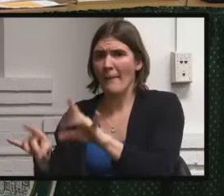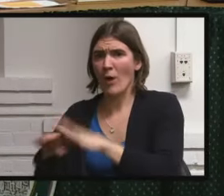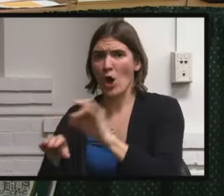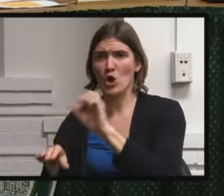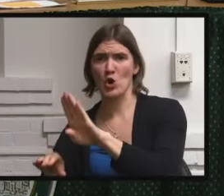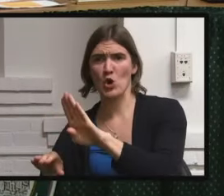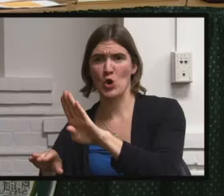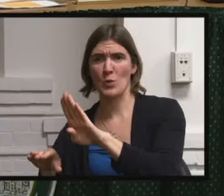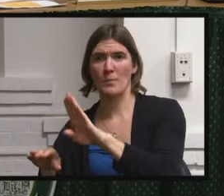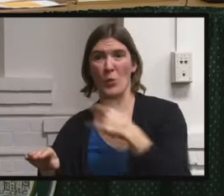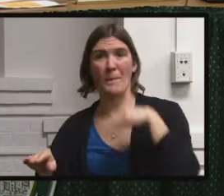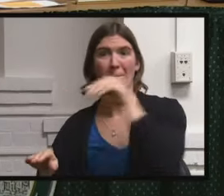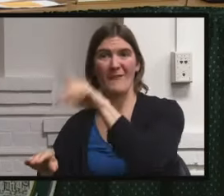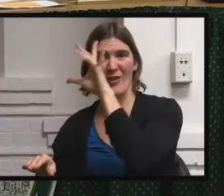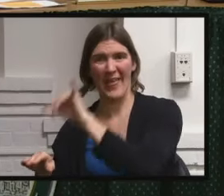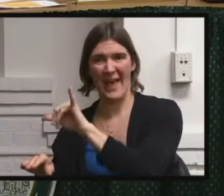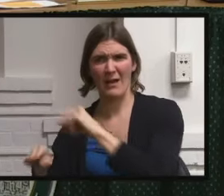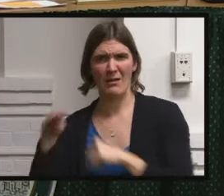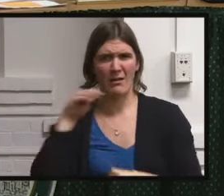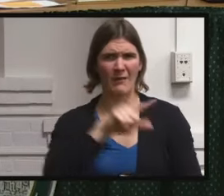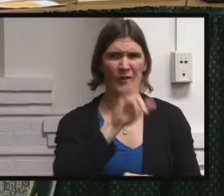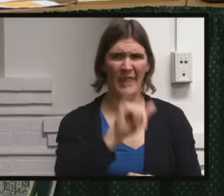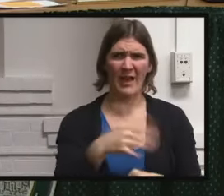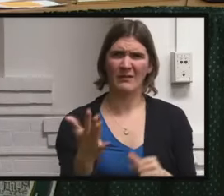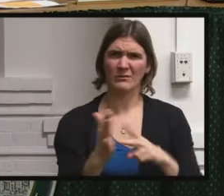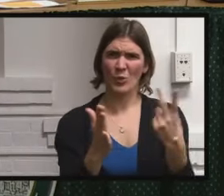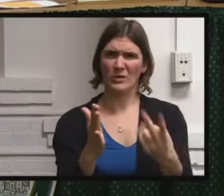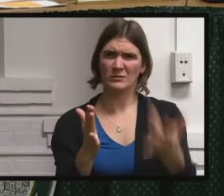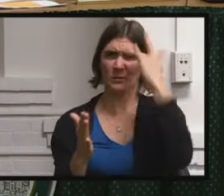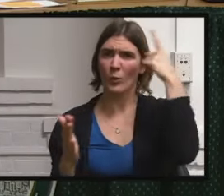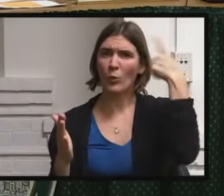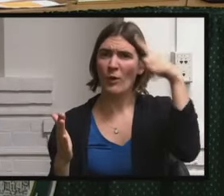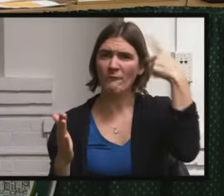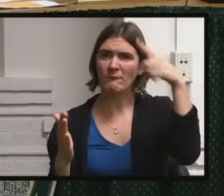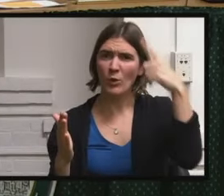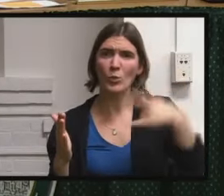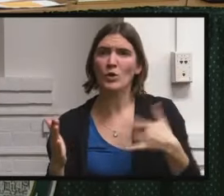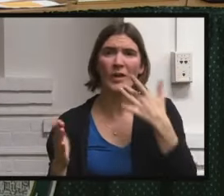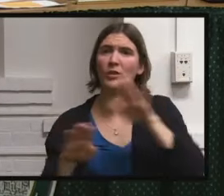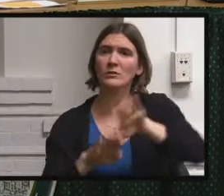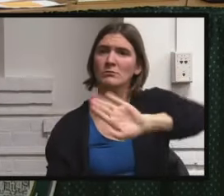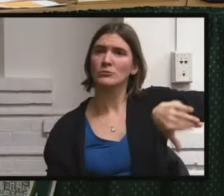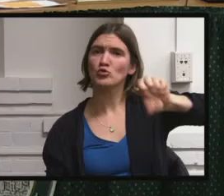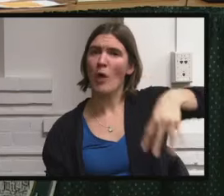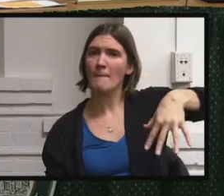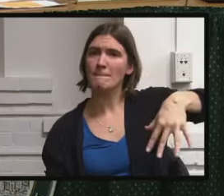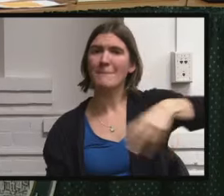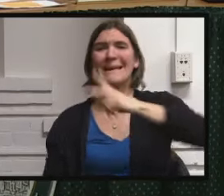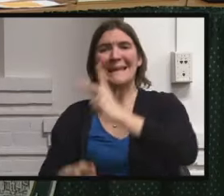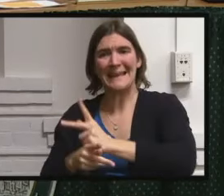that by whatever description, paying twice for it or whatever else,